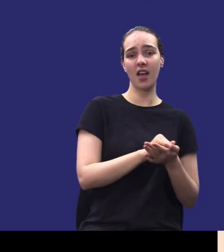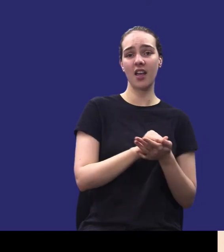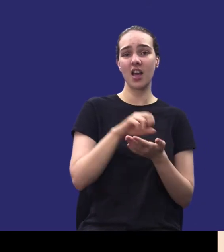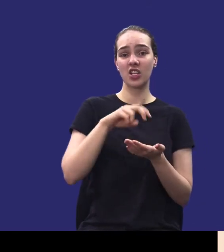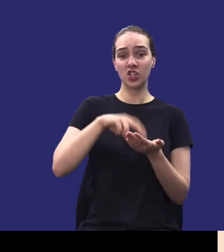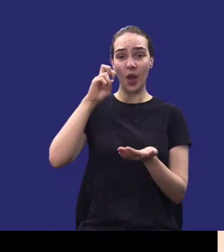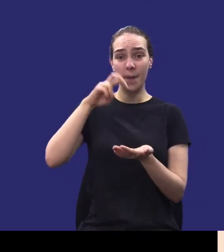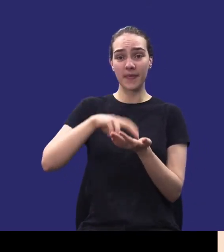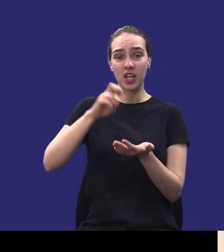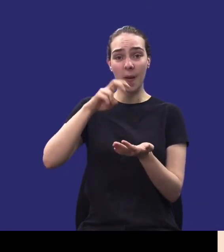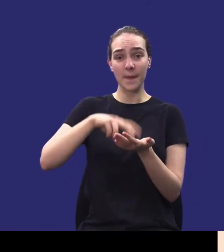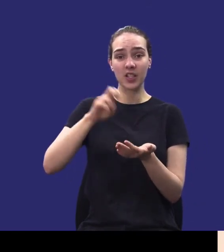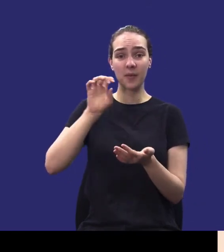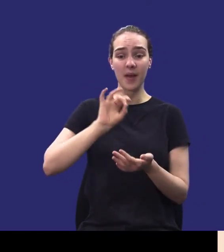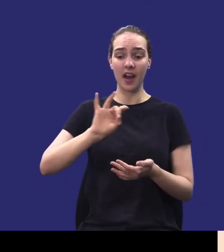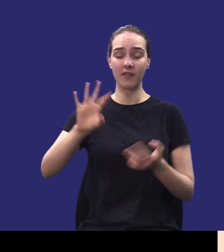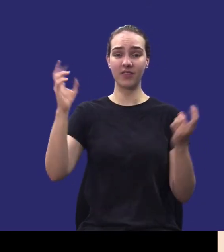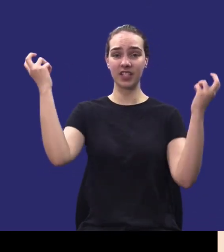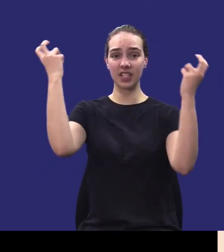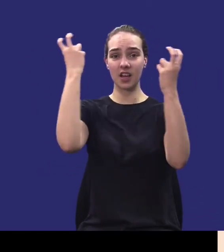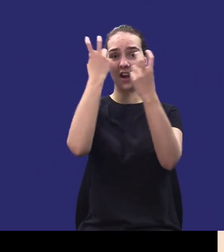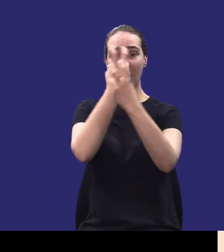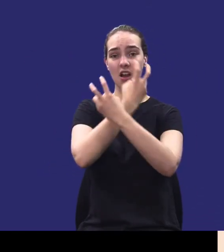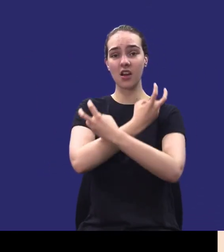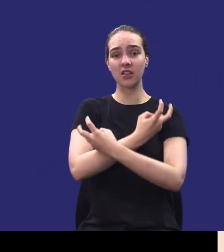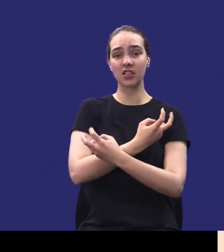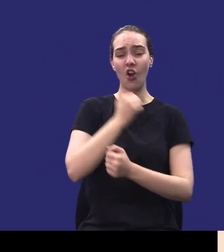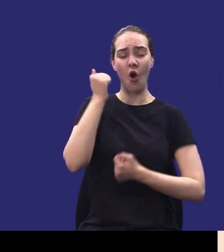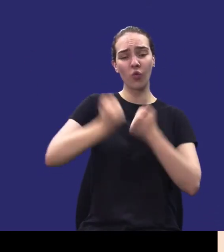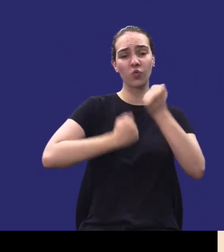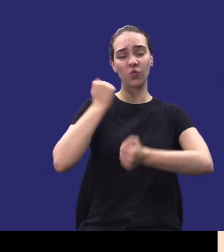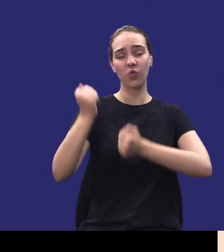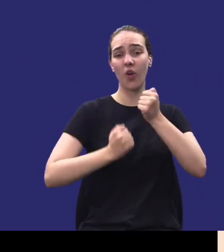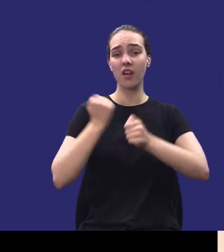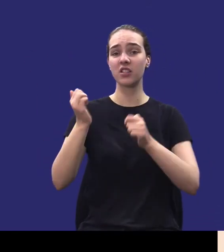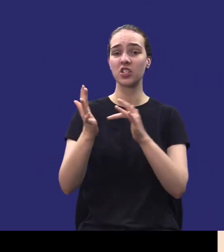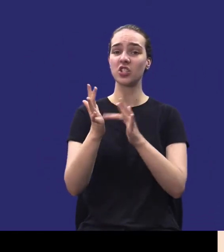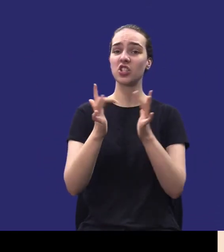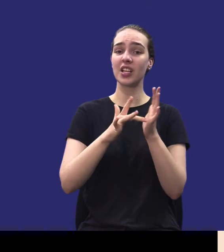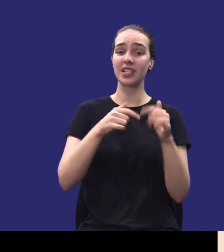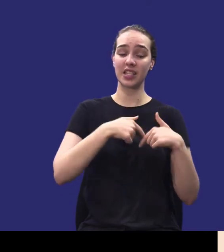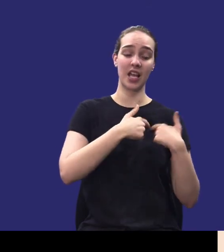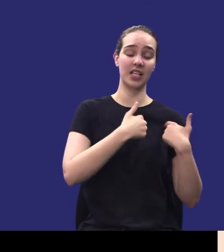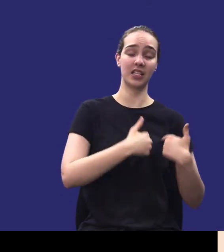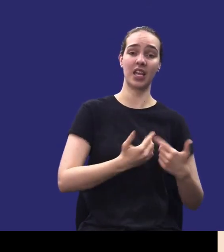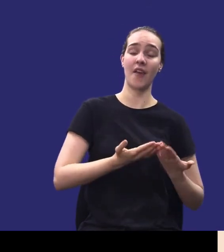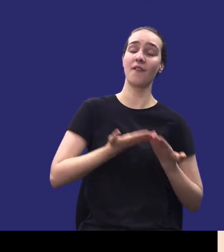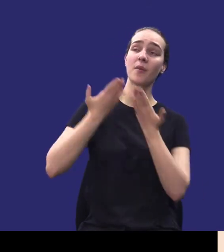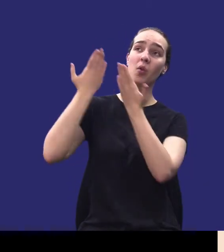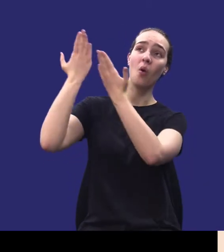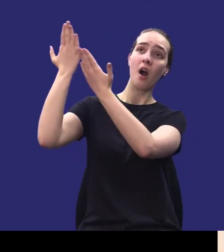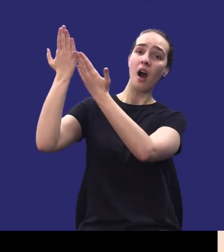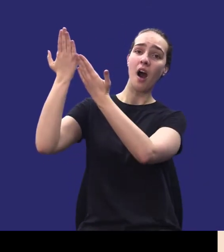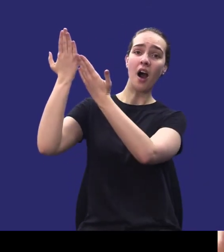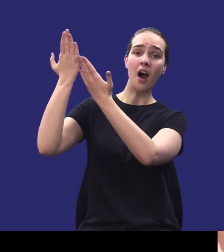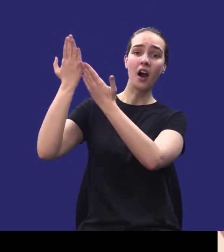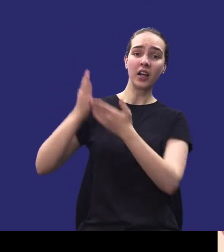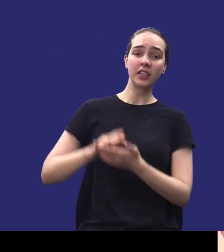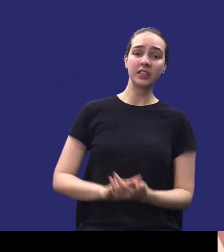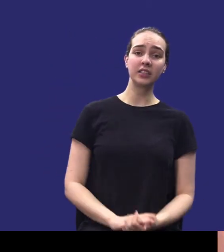not right. Jump, jump, jump out of the dark, dark, dark. Run to Jesus, give him